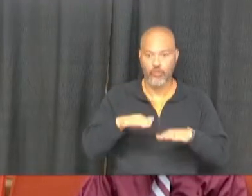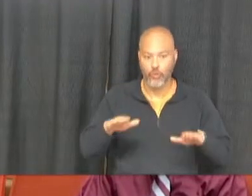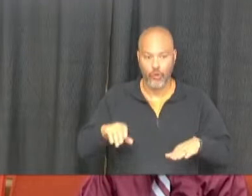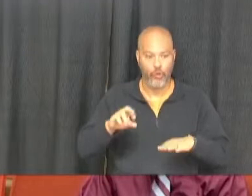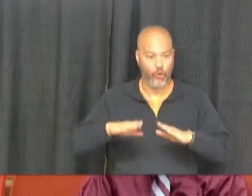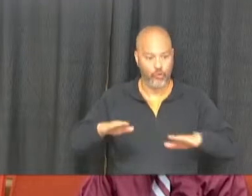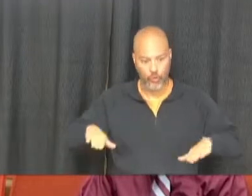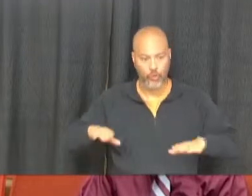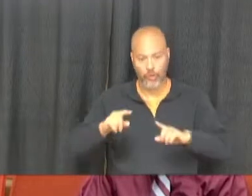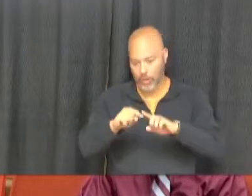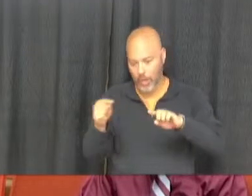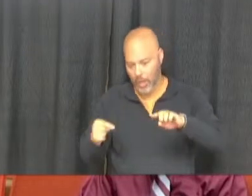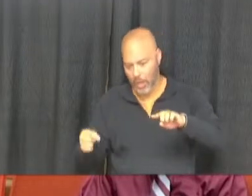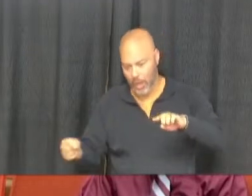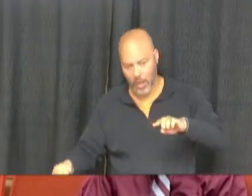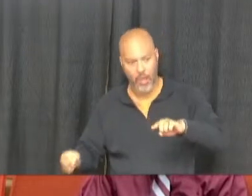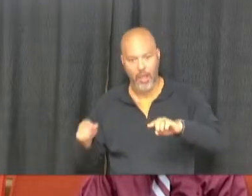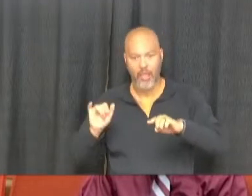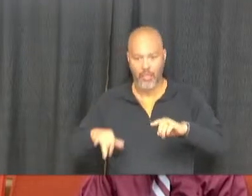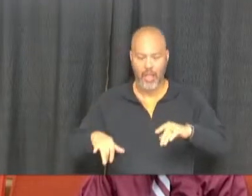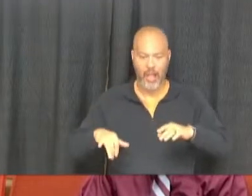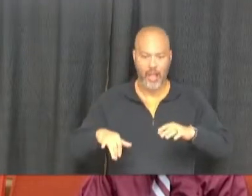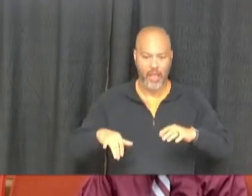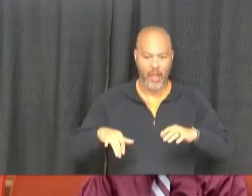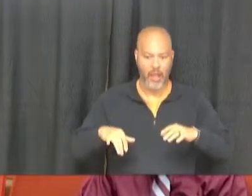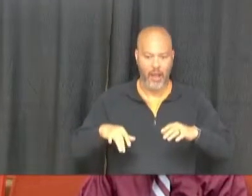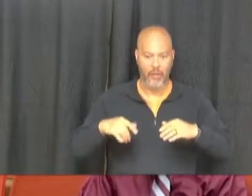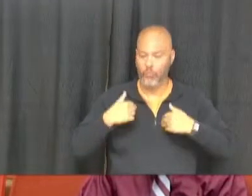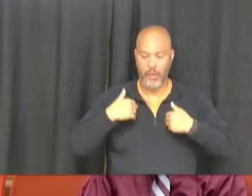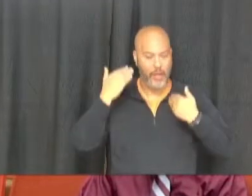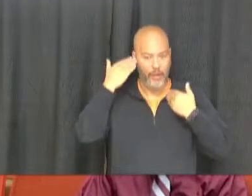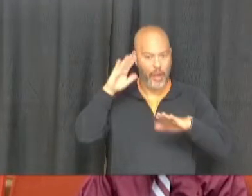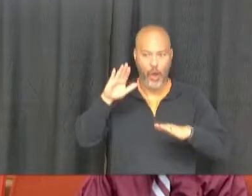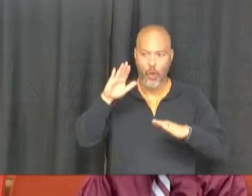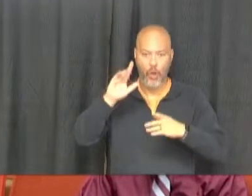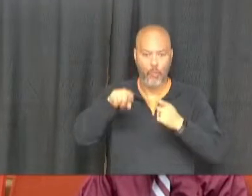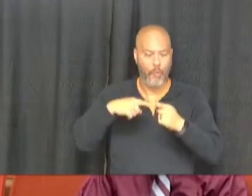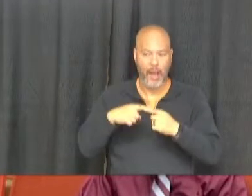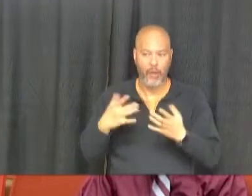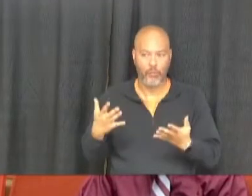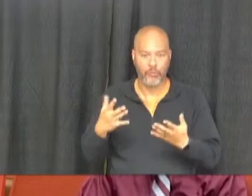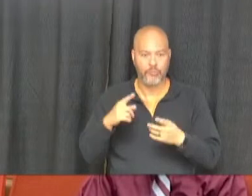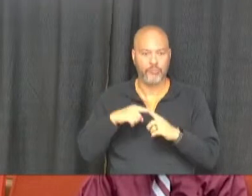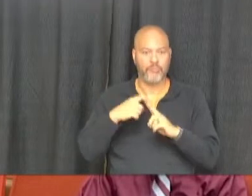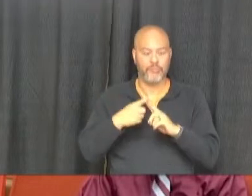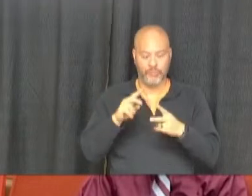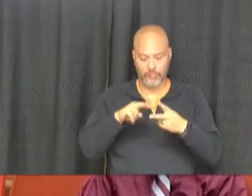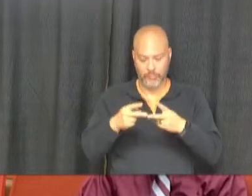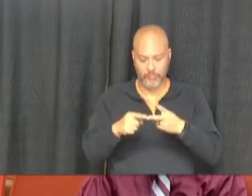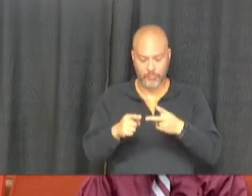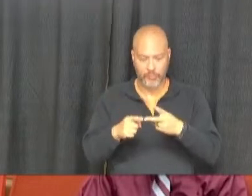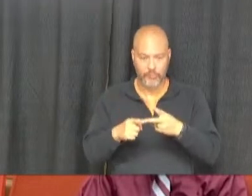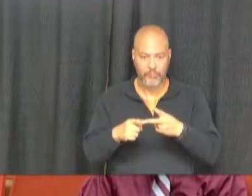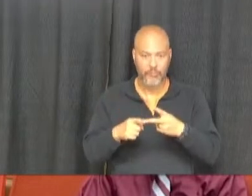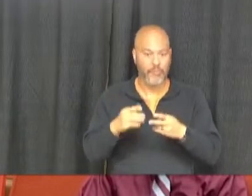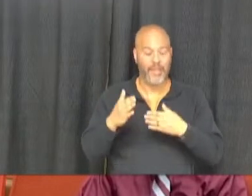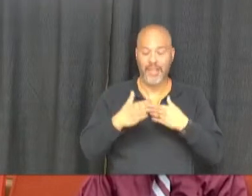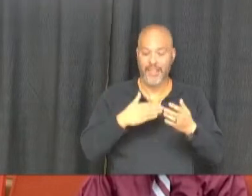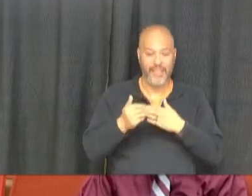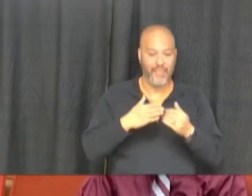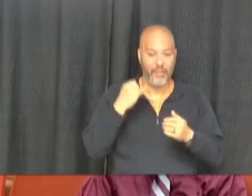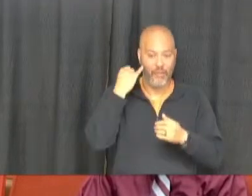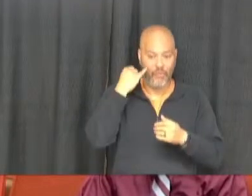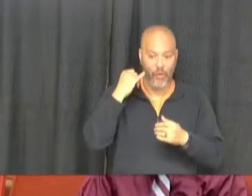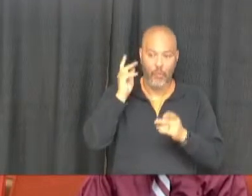or children of children that came into existence that we just don't know about. And then secondly, even for